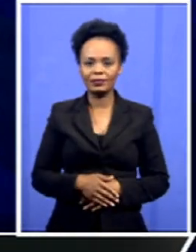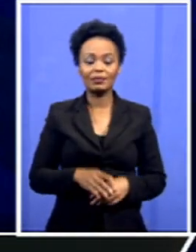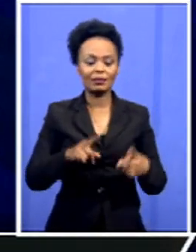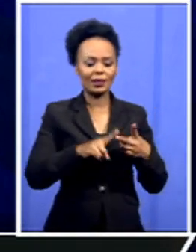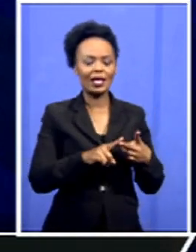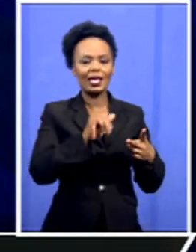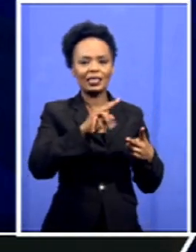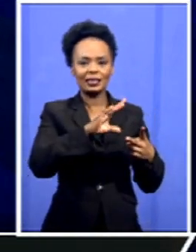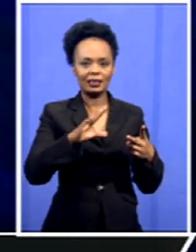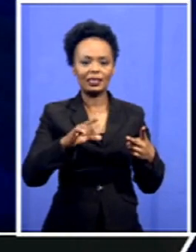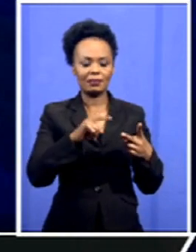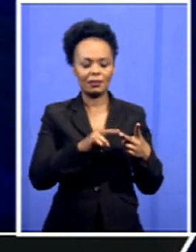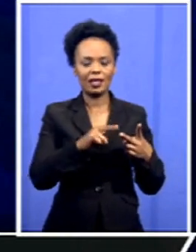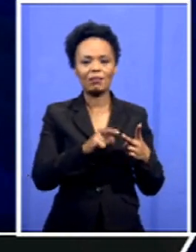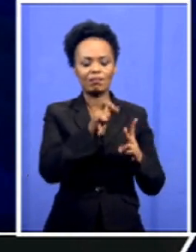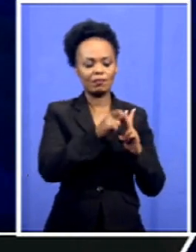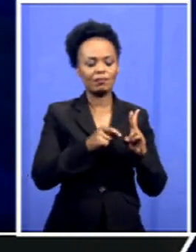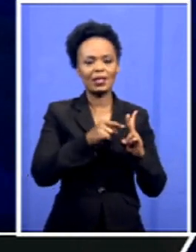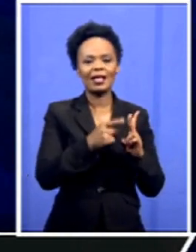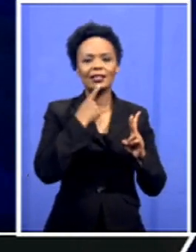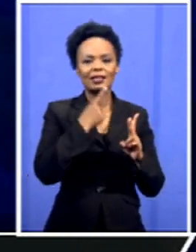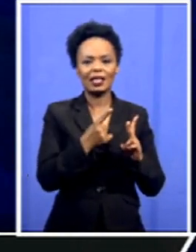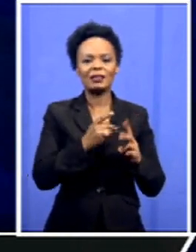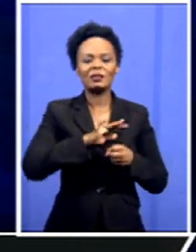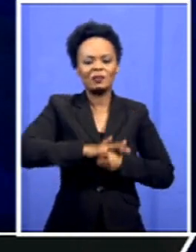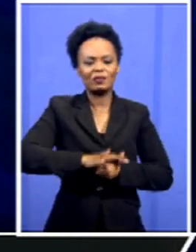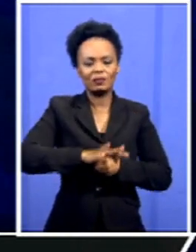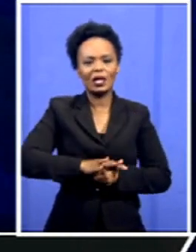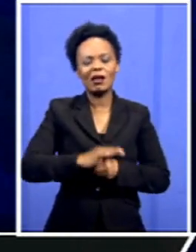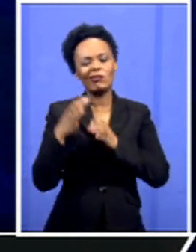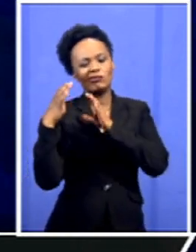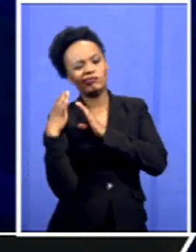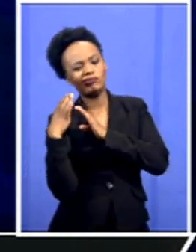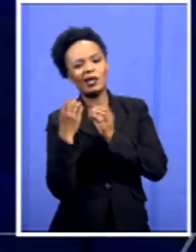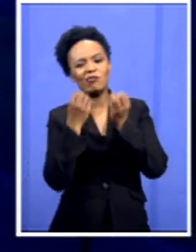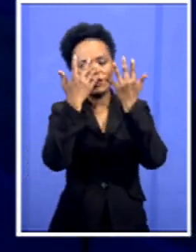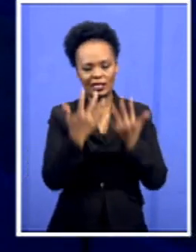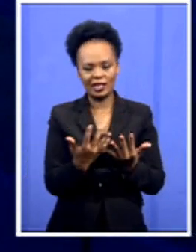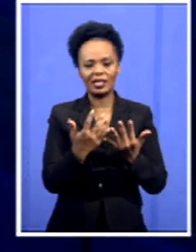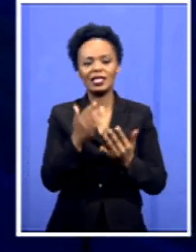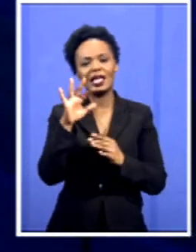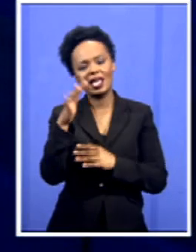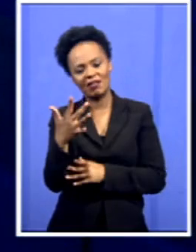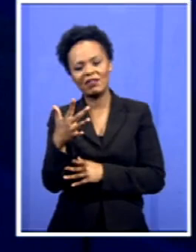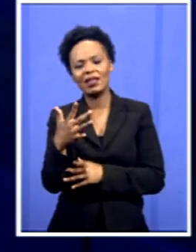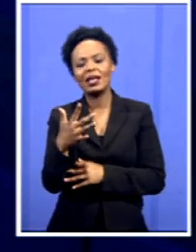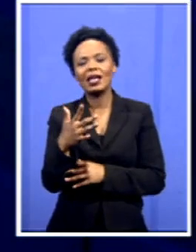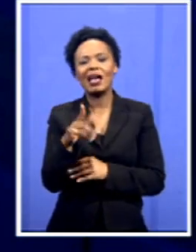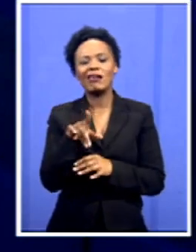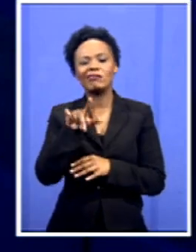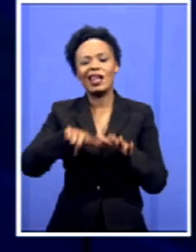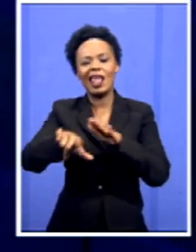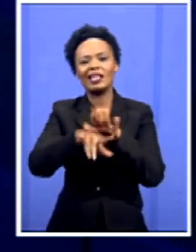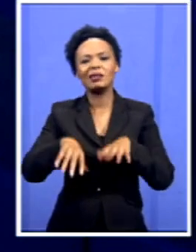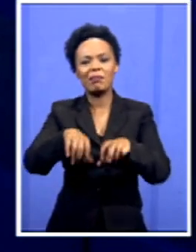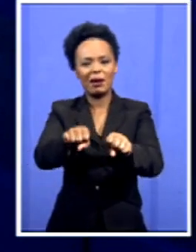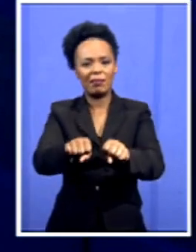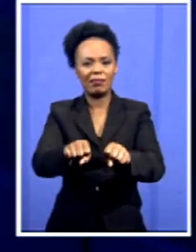mentioned, that it really puts a lot of strain on your budget as well and services, because it's not only a matter